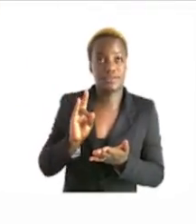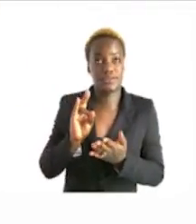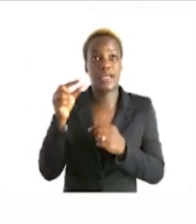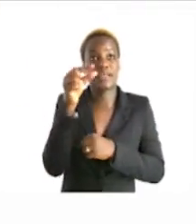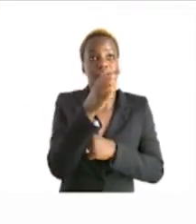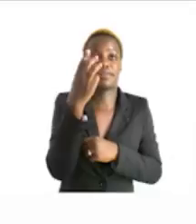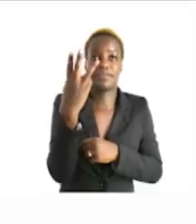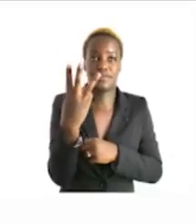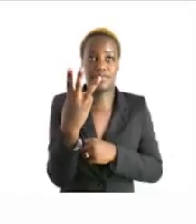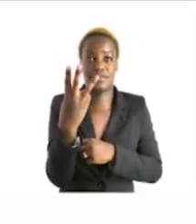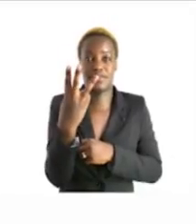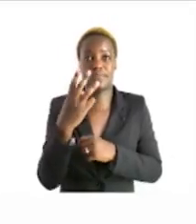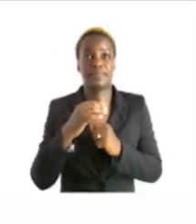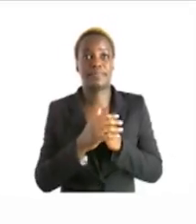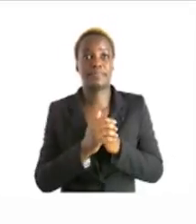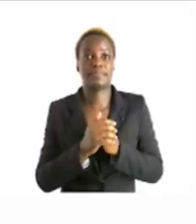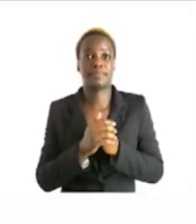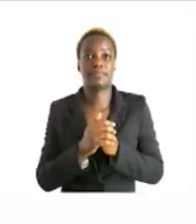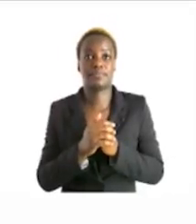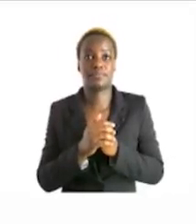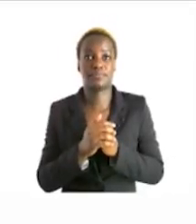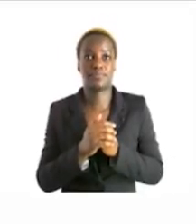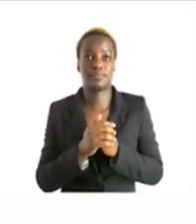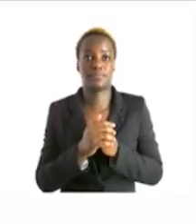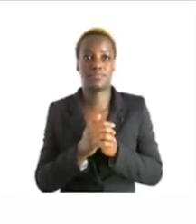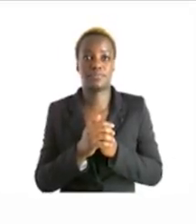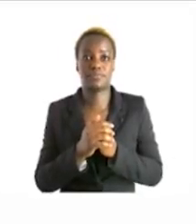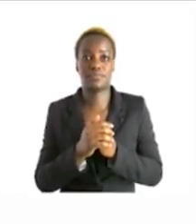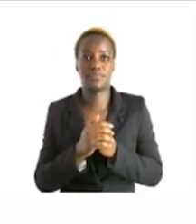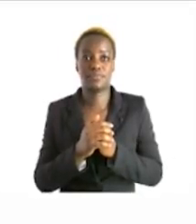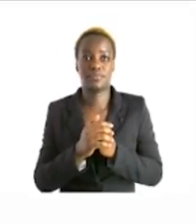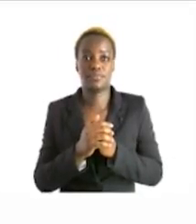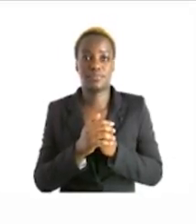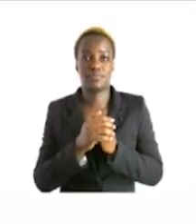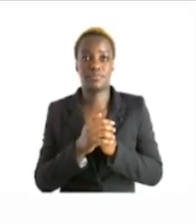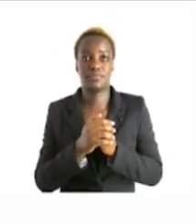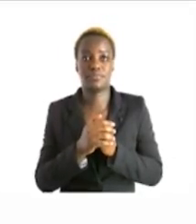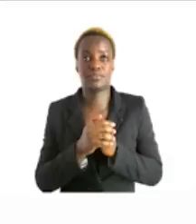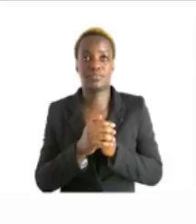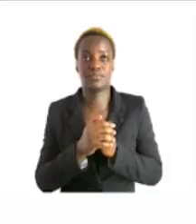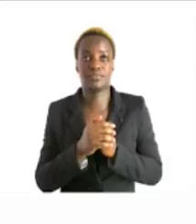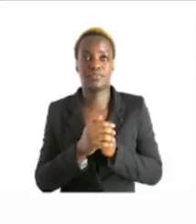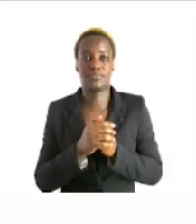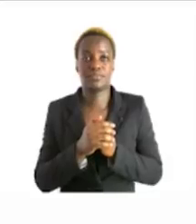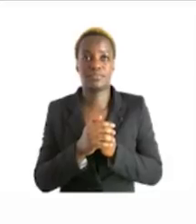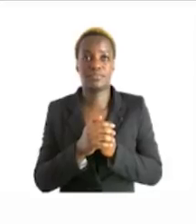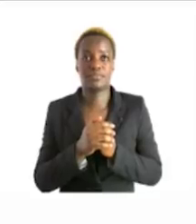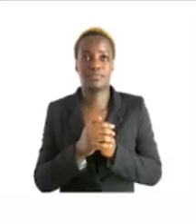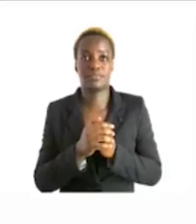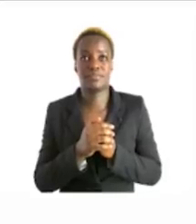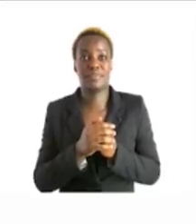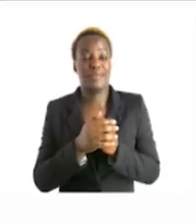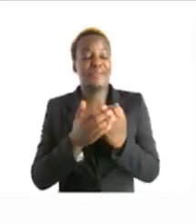level oh sorry 27 grade 3 level the new